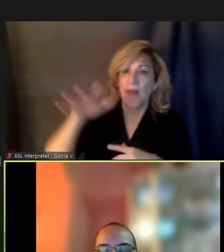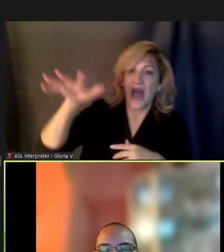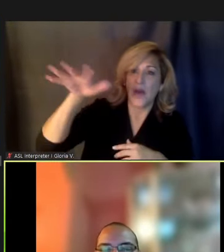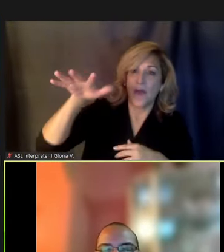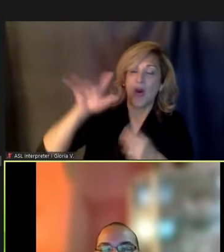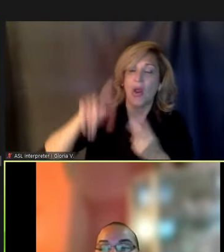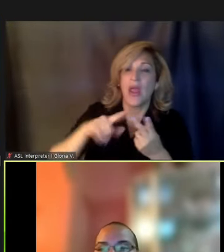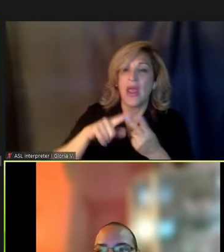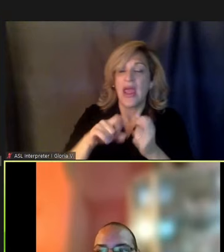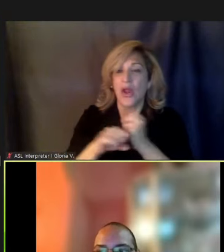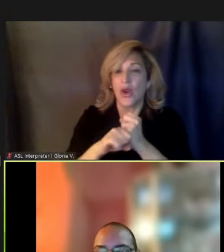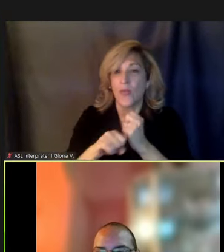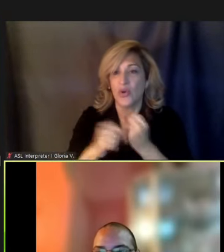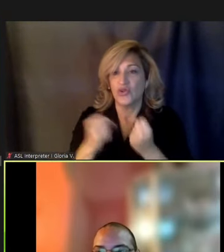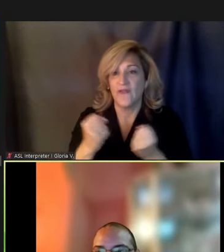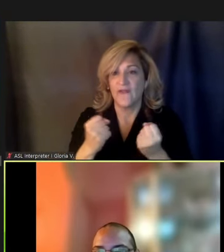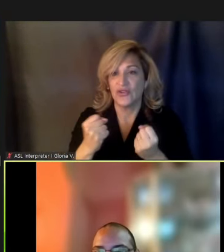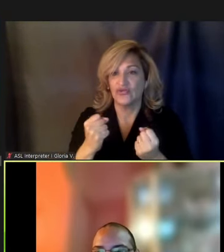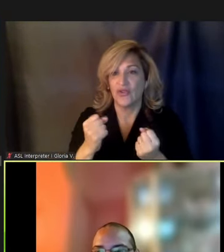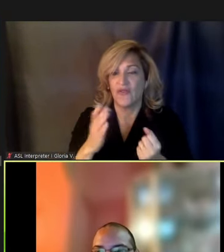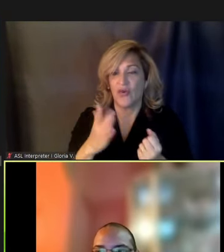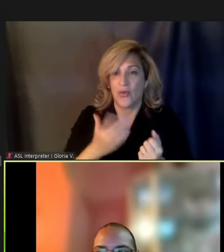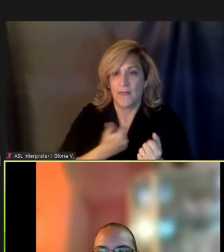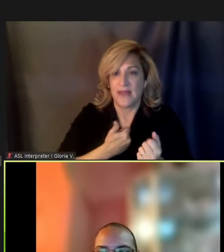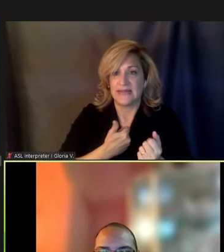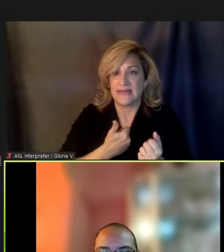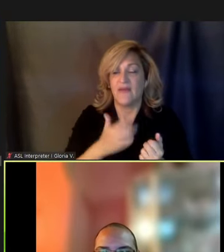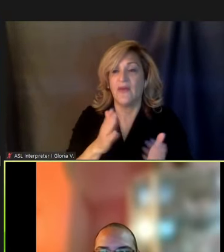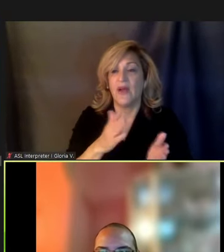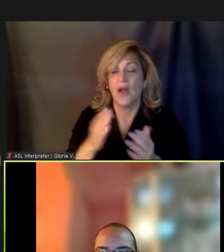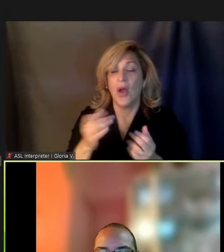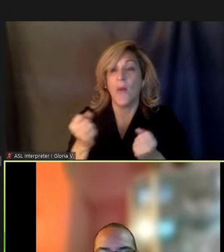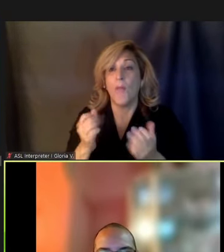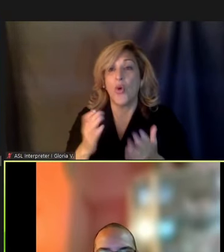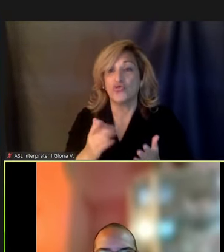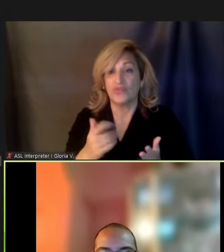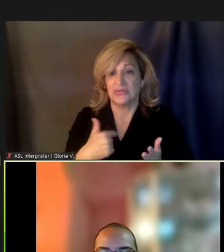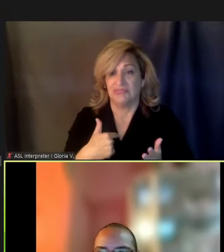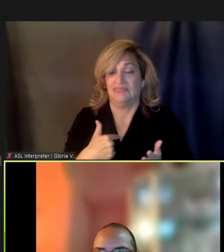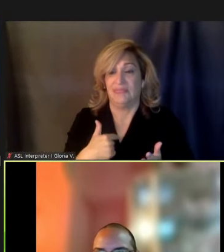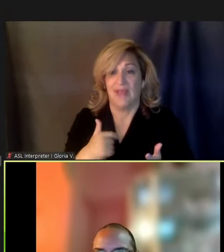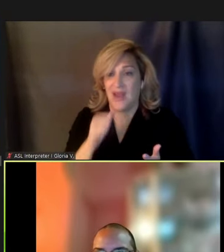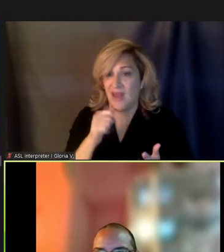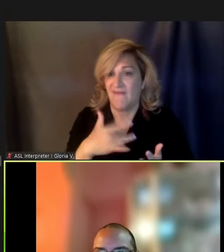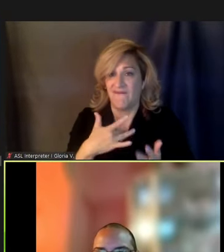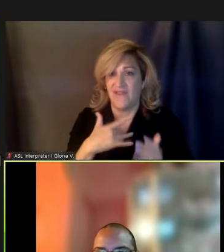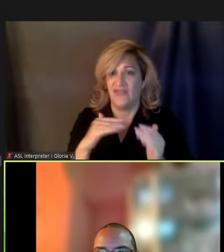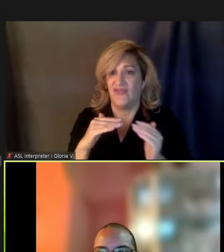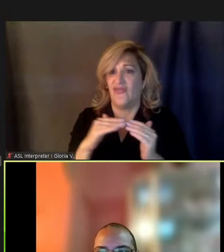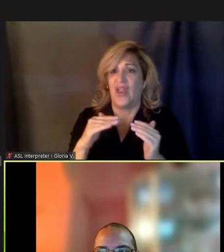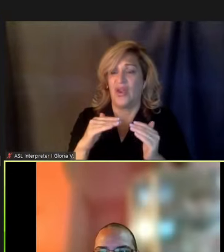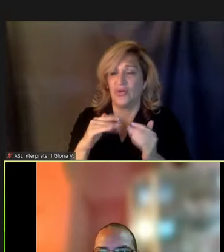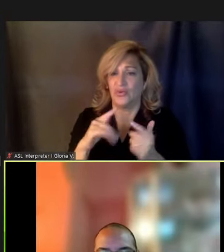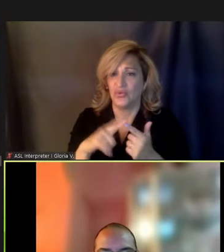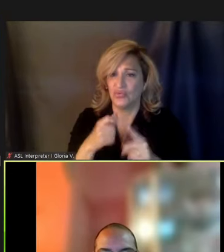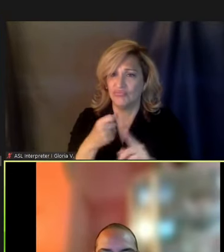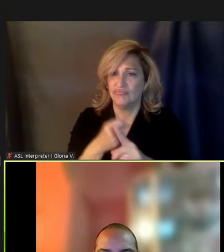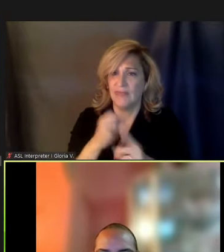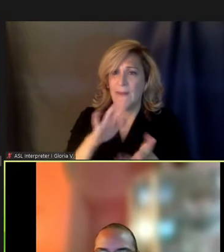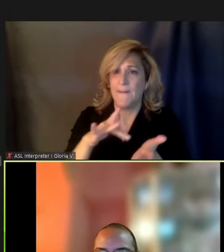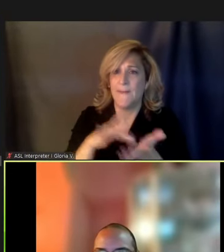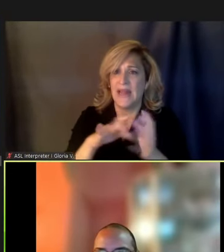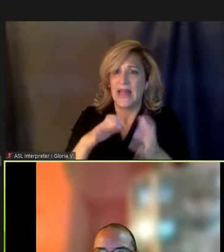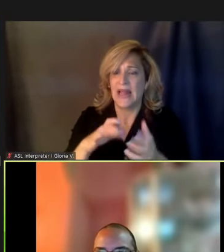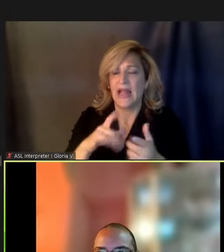as a commercial vehicle driver myself. Now, as a motorist, I feel it's just another unfair assault on the middle class, or just another